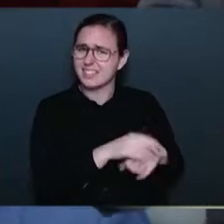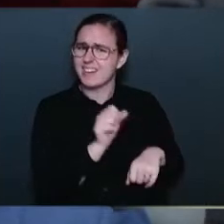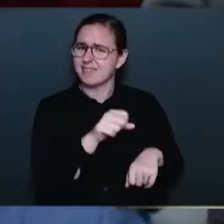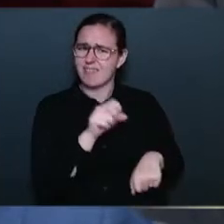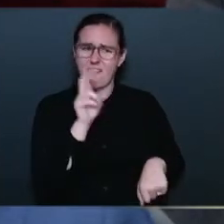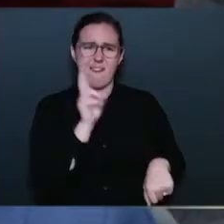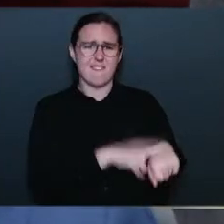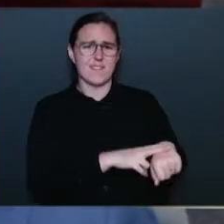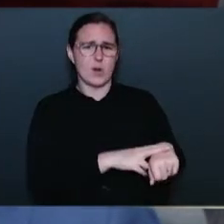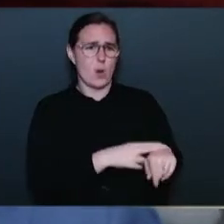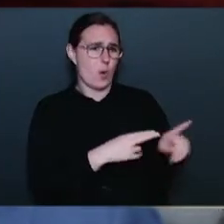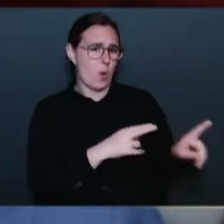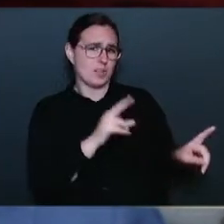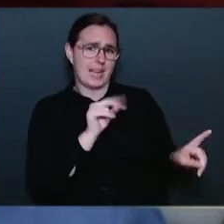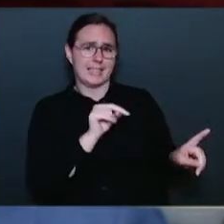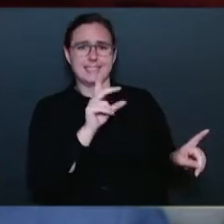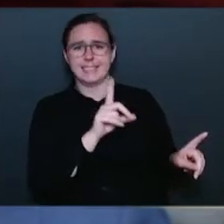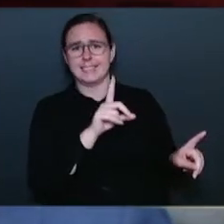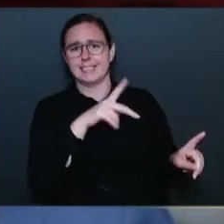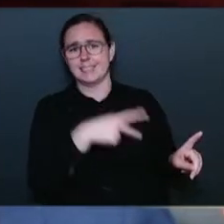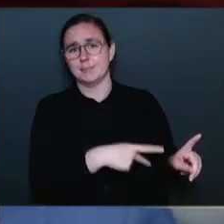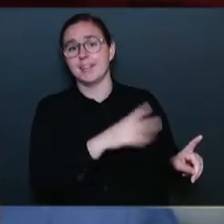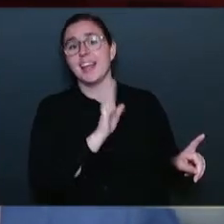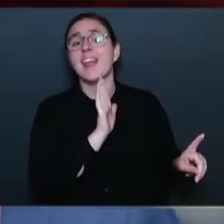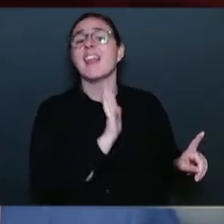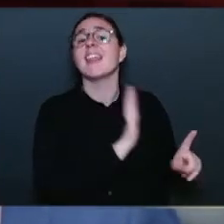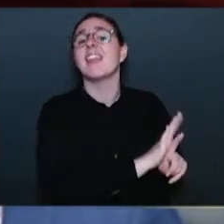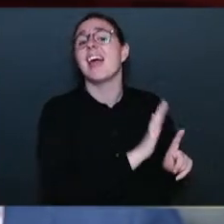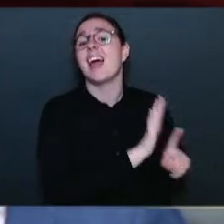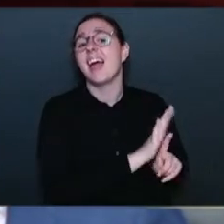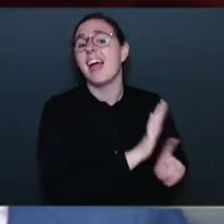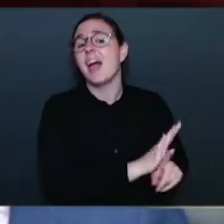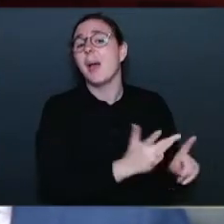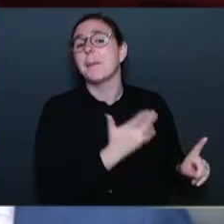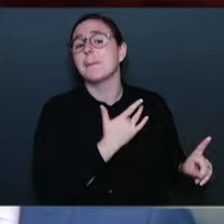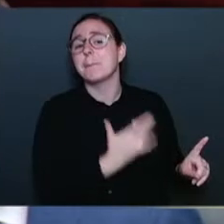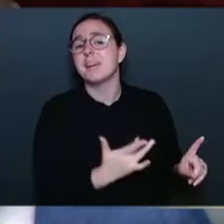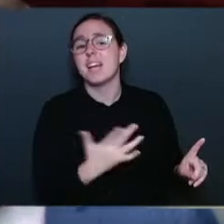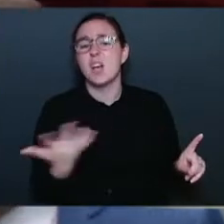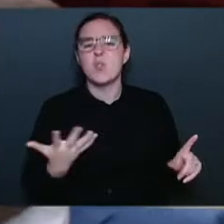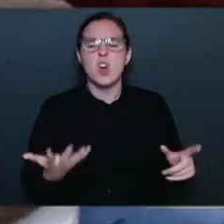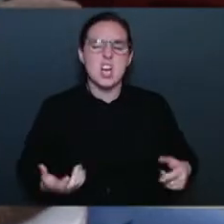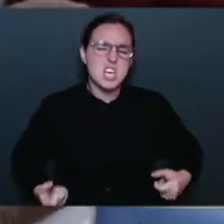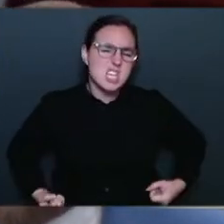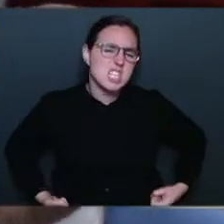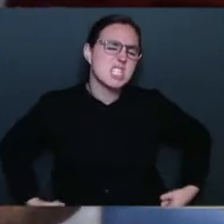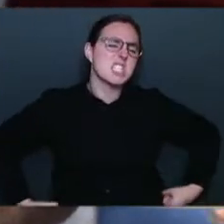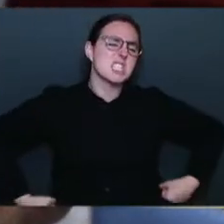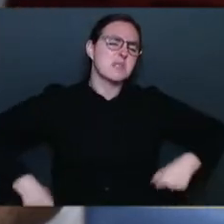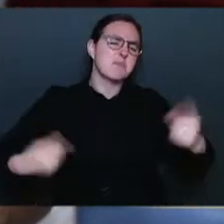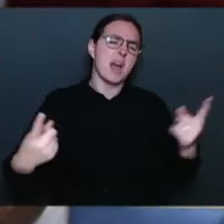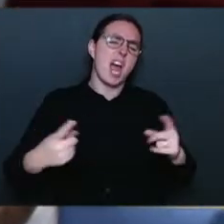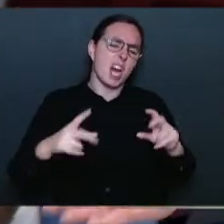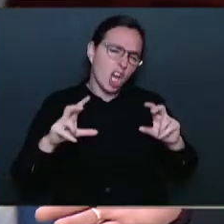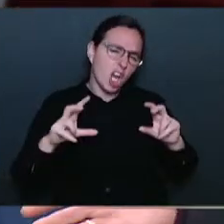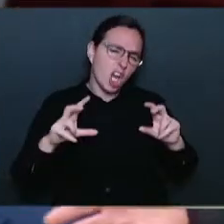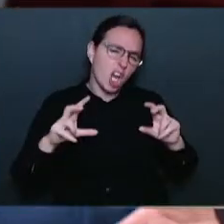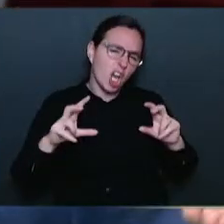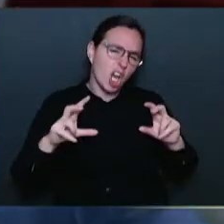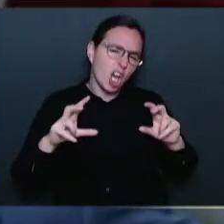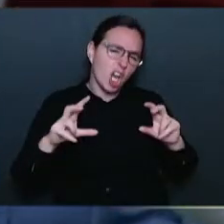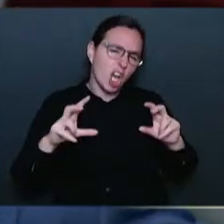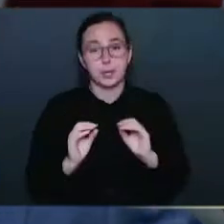with no plan we have gone back to do functional development so we know what we're building we have to know what we want to